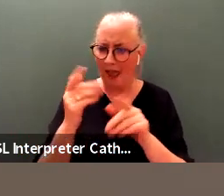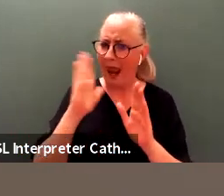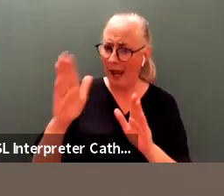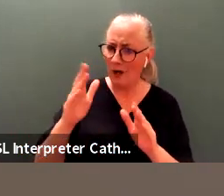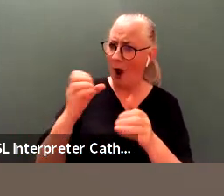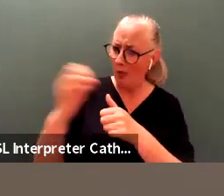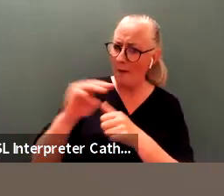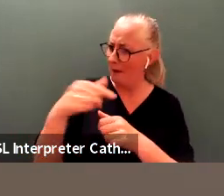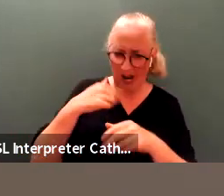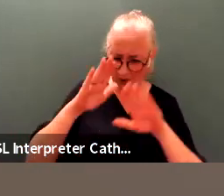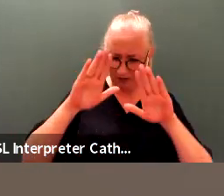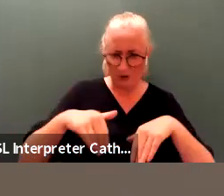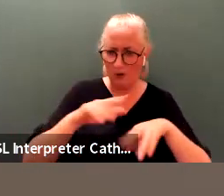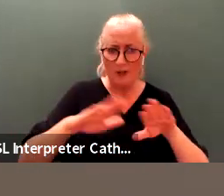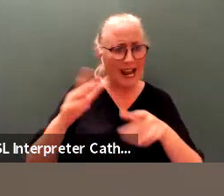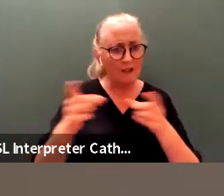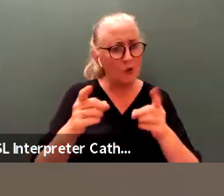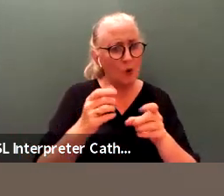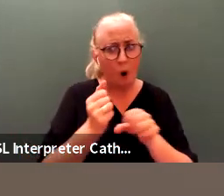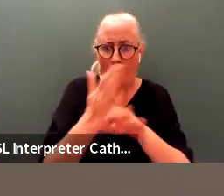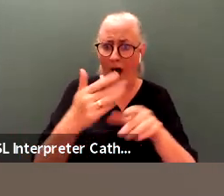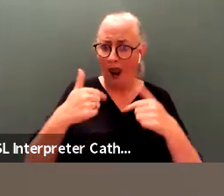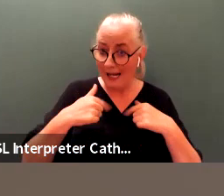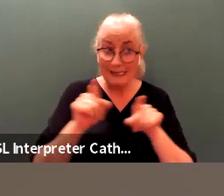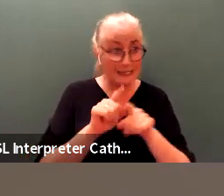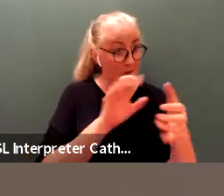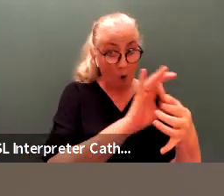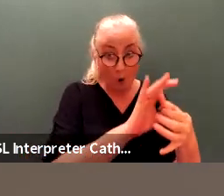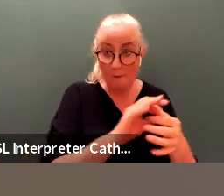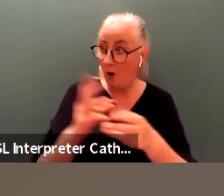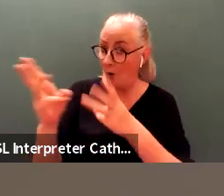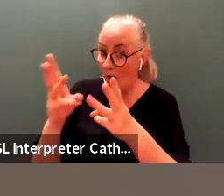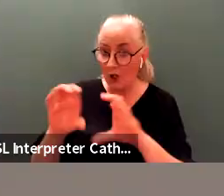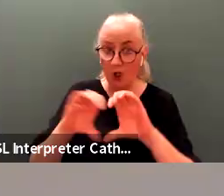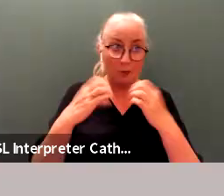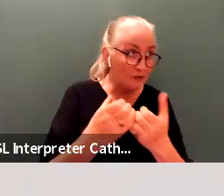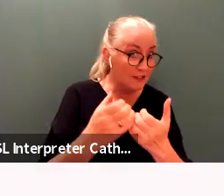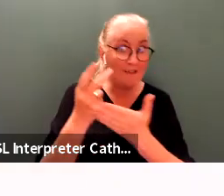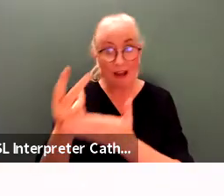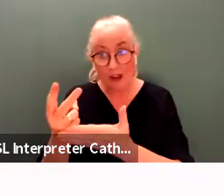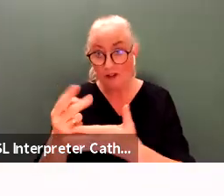I don't have to do it all, you know. And that goes for home as well as being in work or in our community or volunteering or whatever we do.